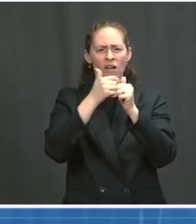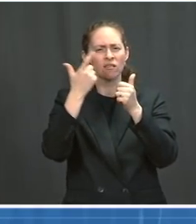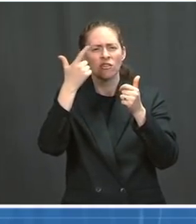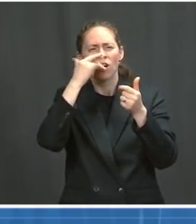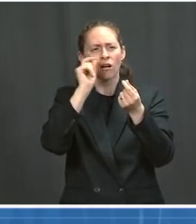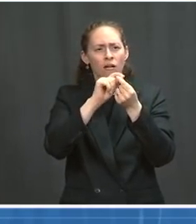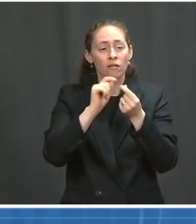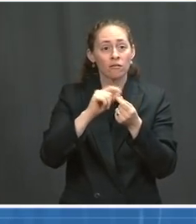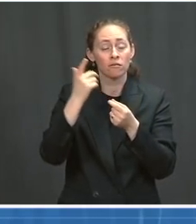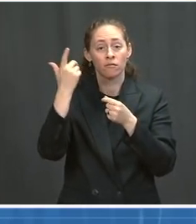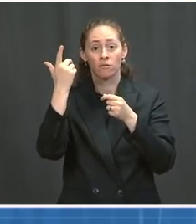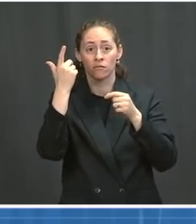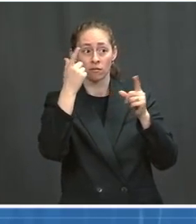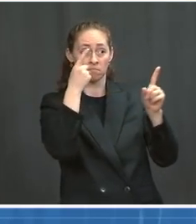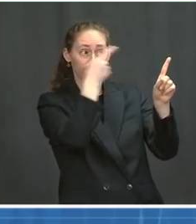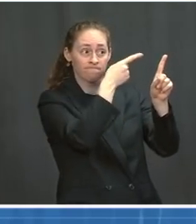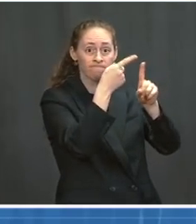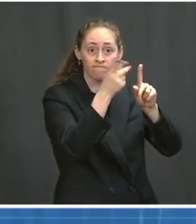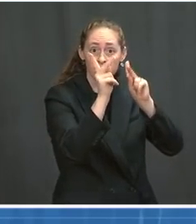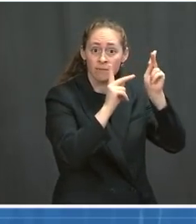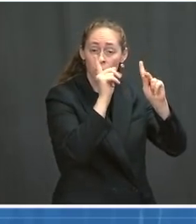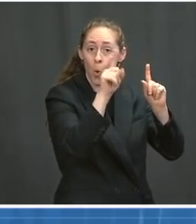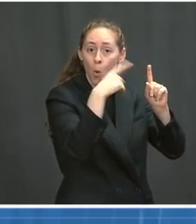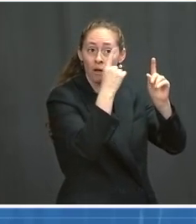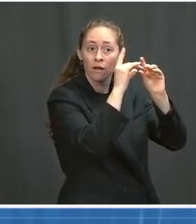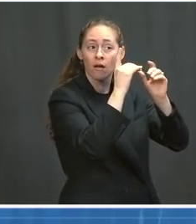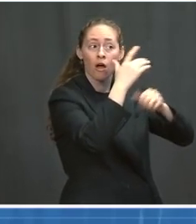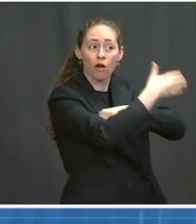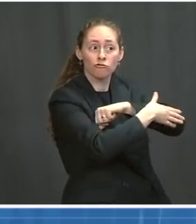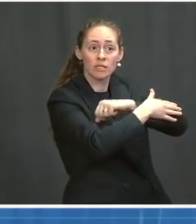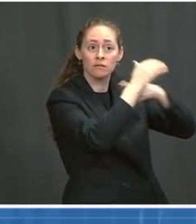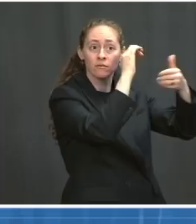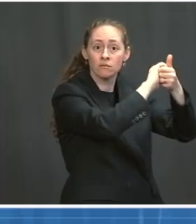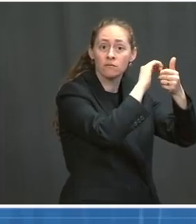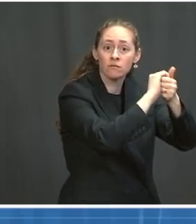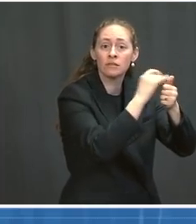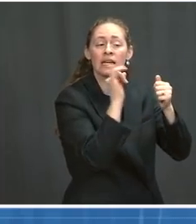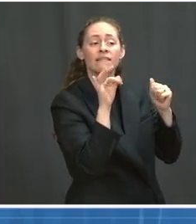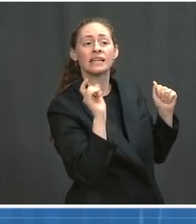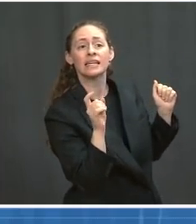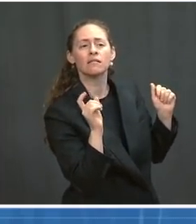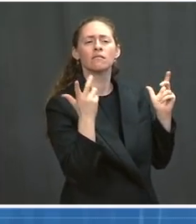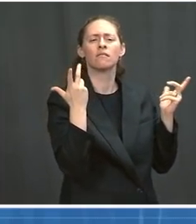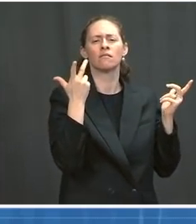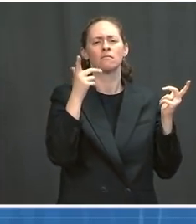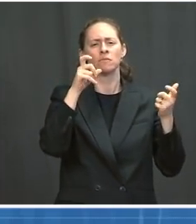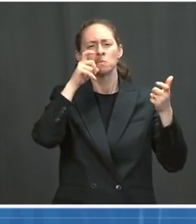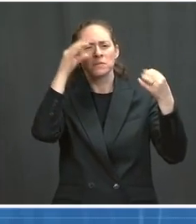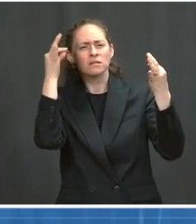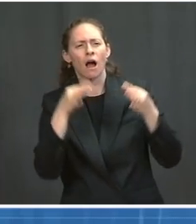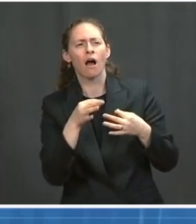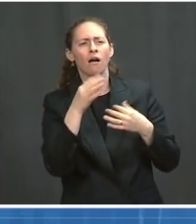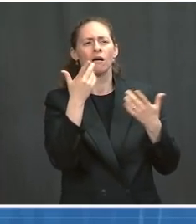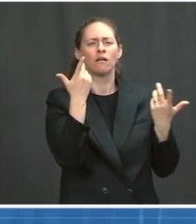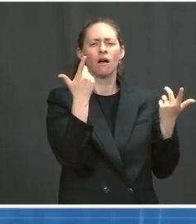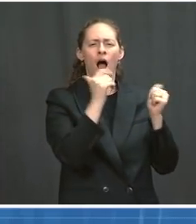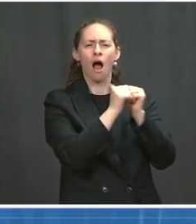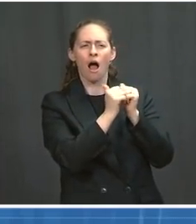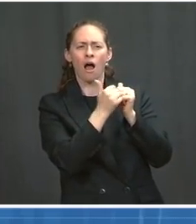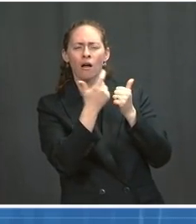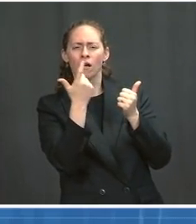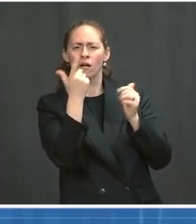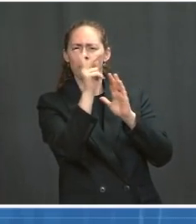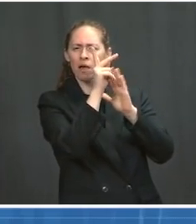COVAX, sort of on a need basis? Is it a tool of foreign policy, or is it a tool of philanthropy and public